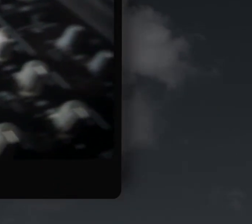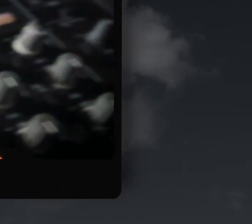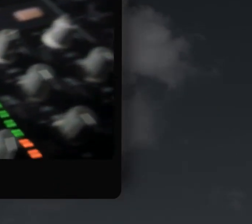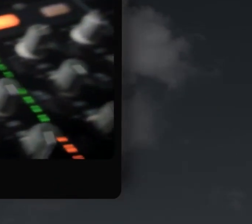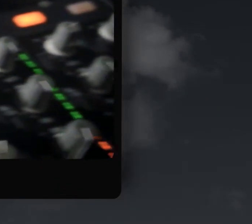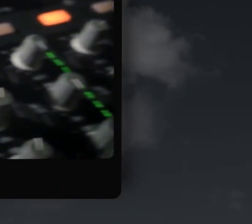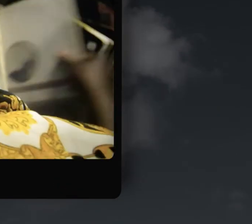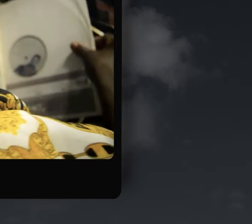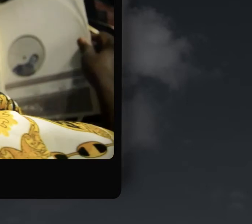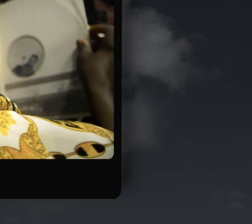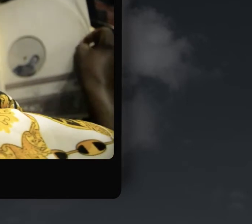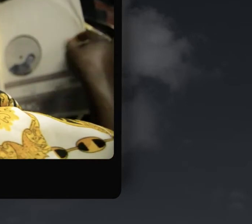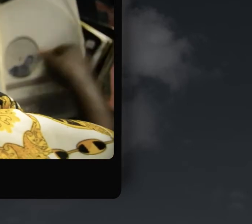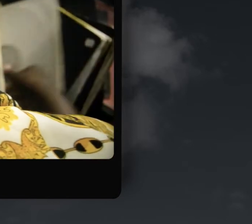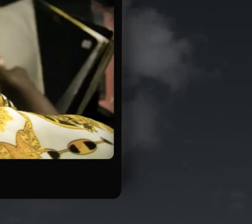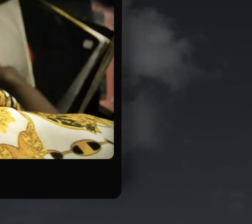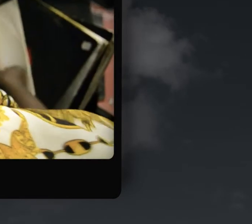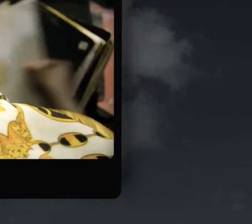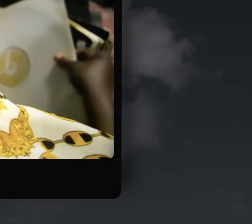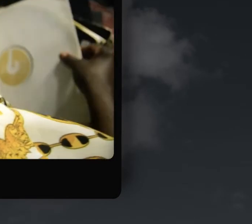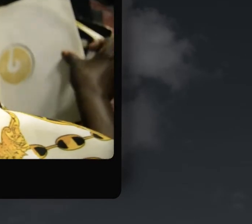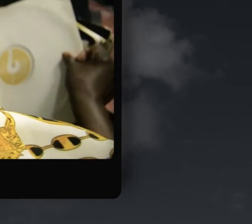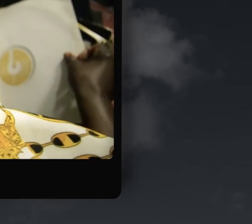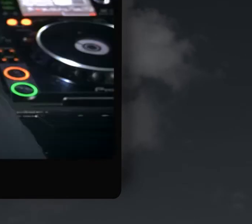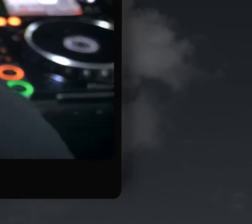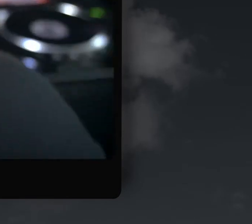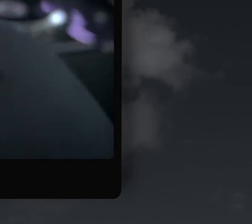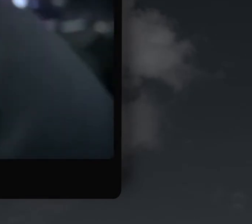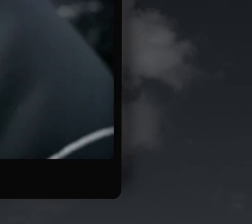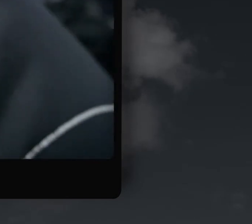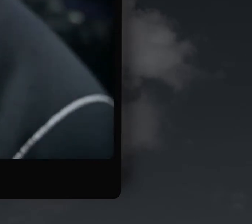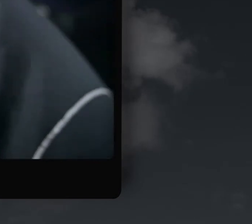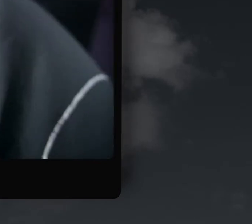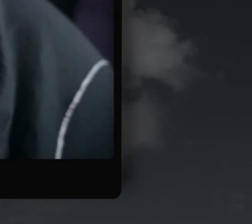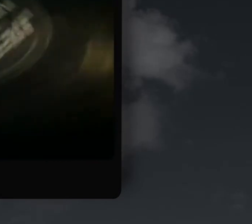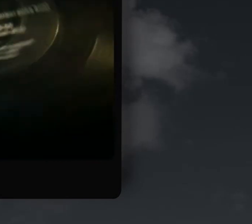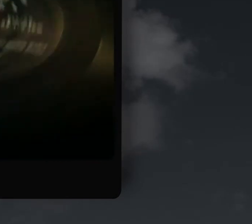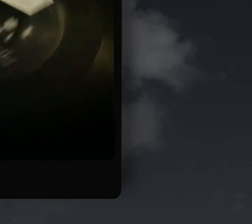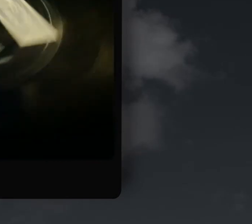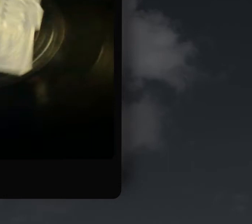When I wink on ya.